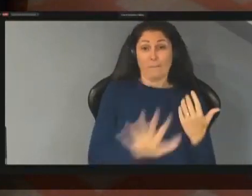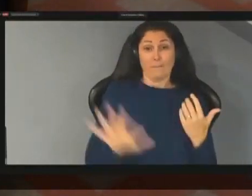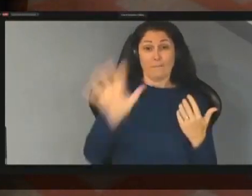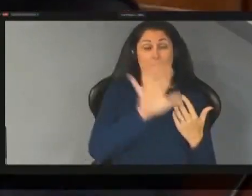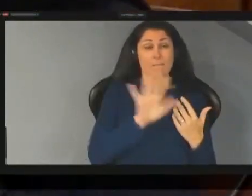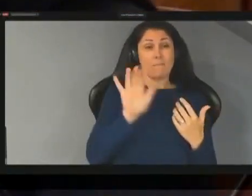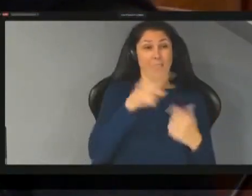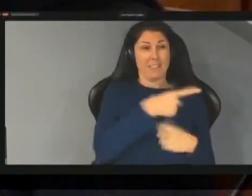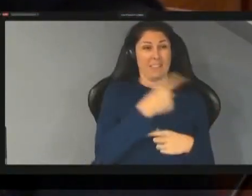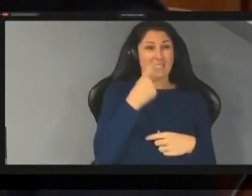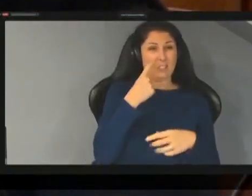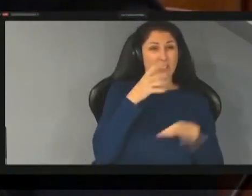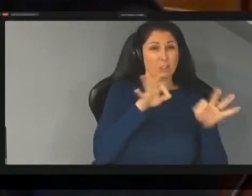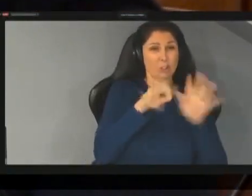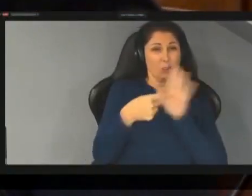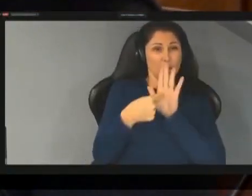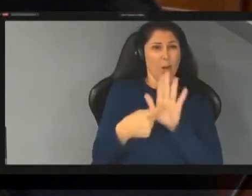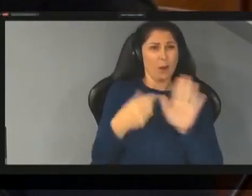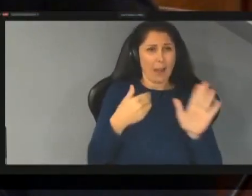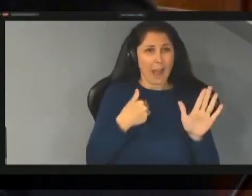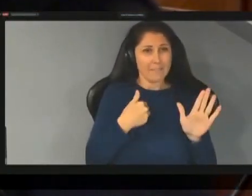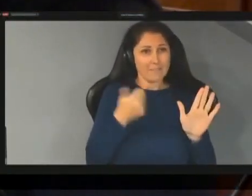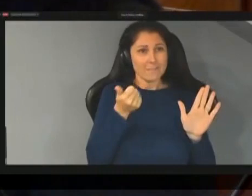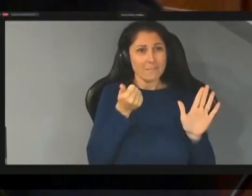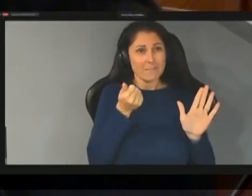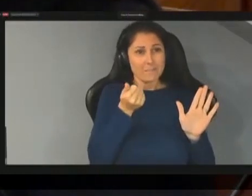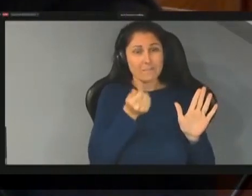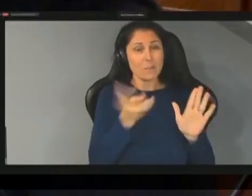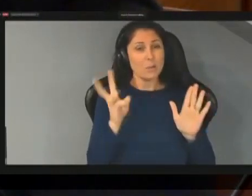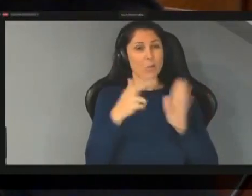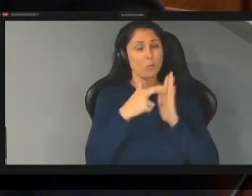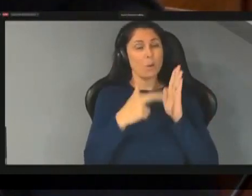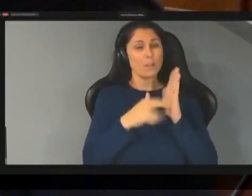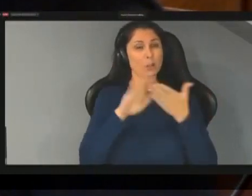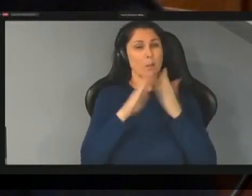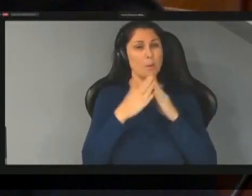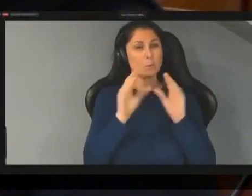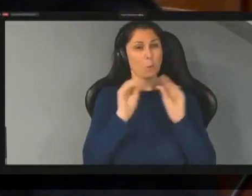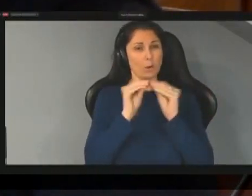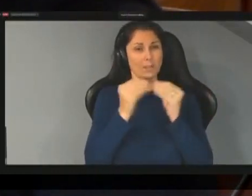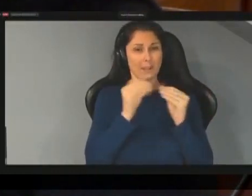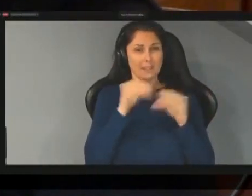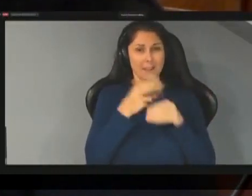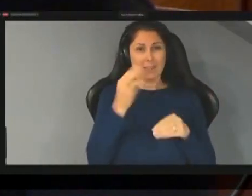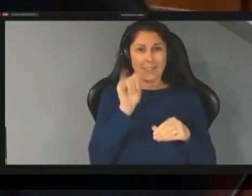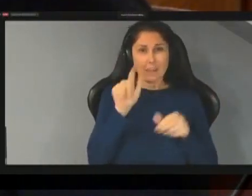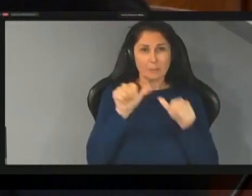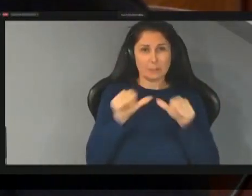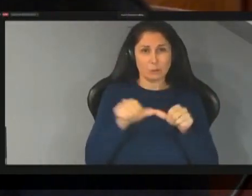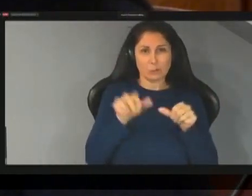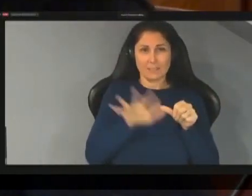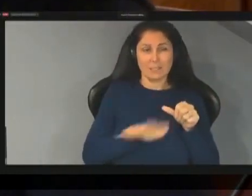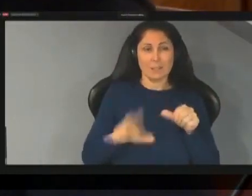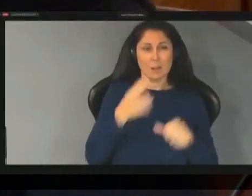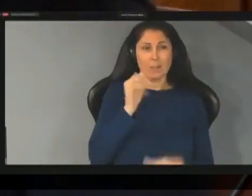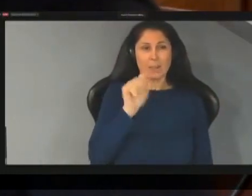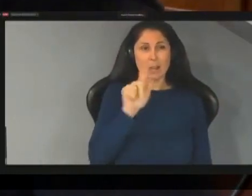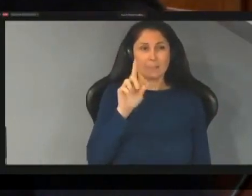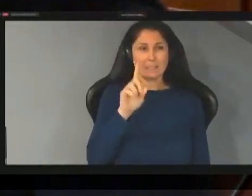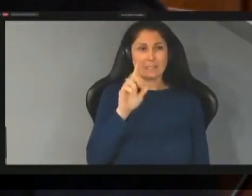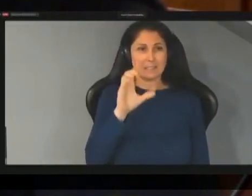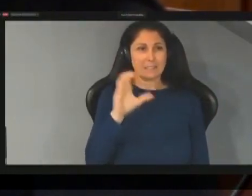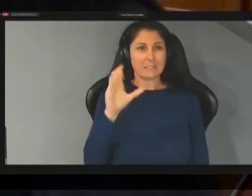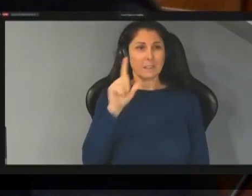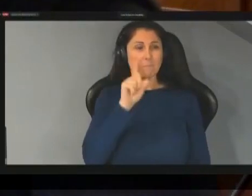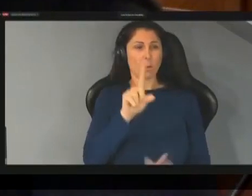Abrams shared, have quite a few registered community organizations in the Hill District neighborhood. The Hill CDC, for